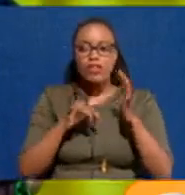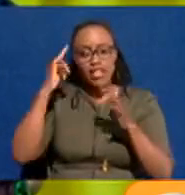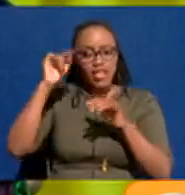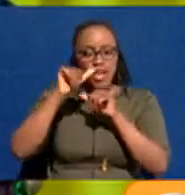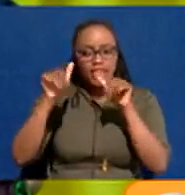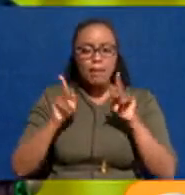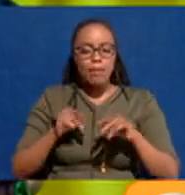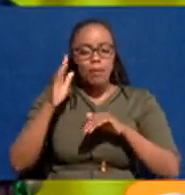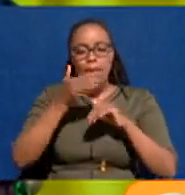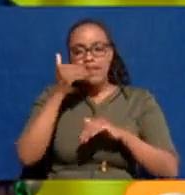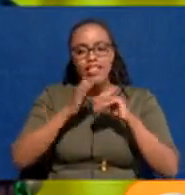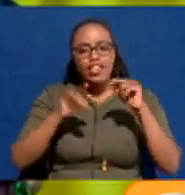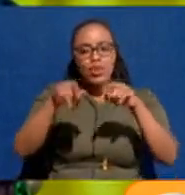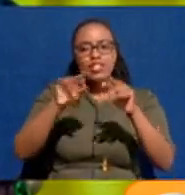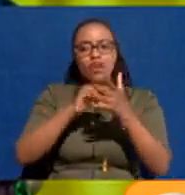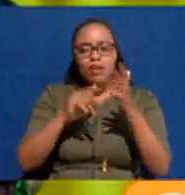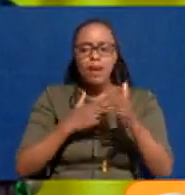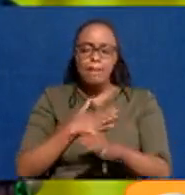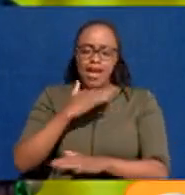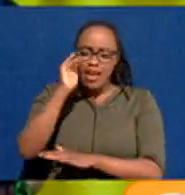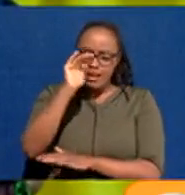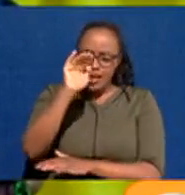others better than yourself. You know, so that is my humble